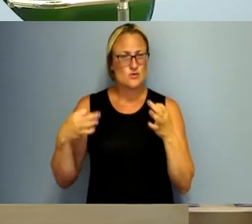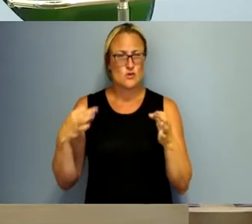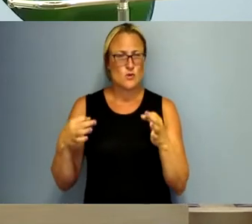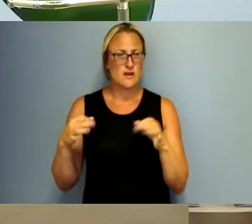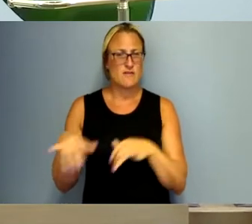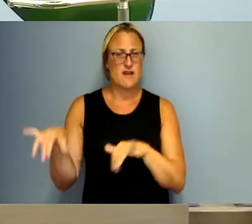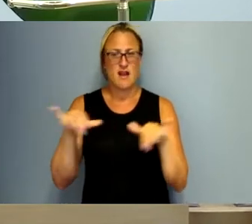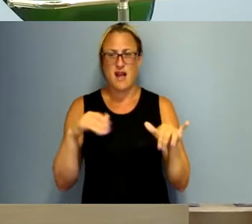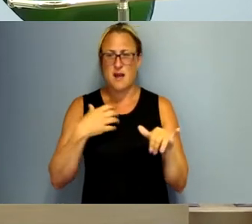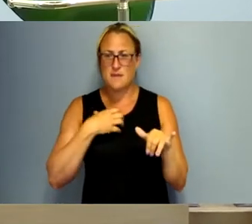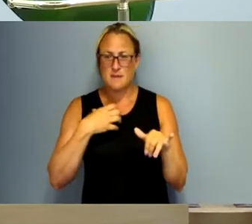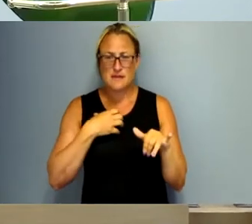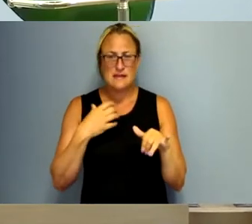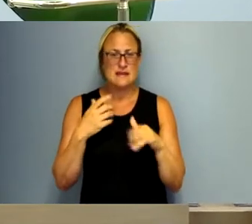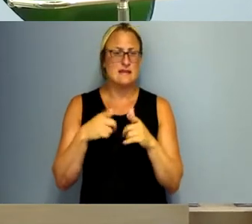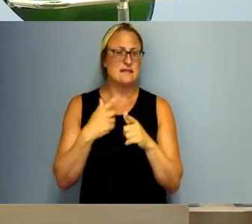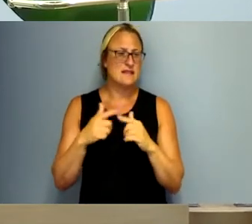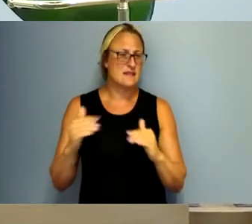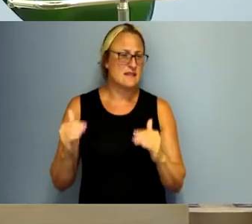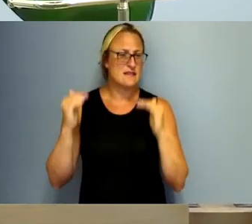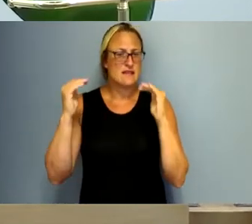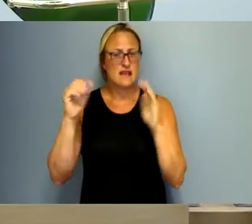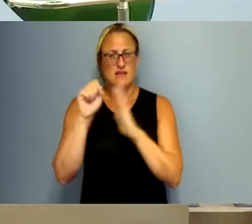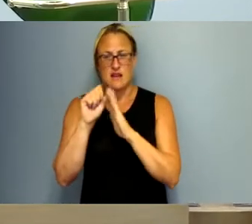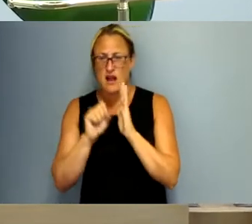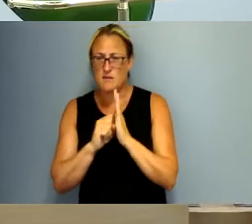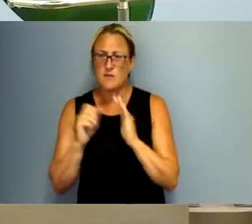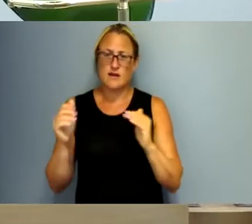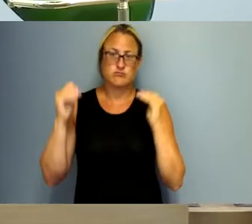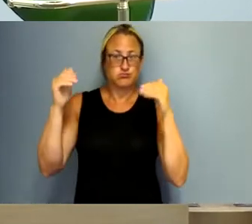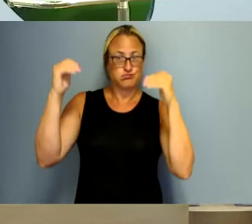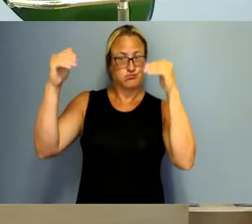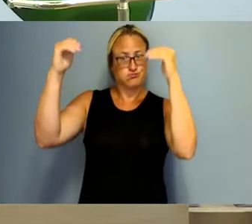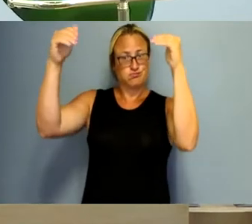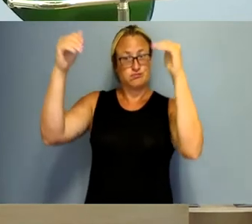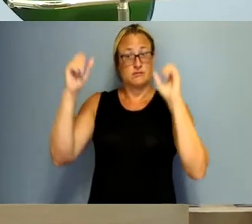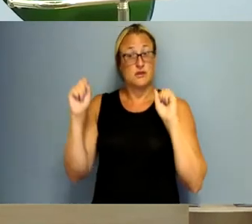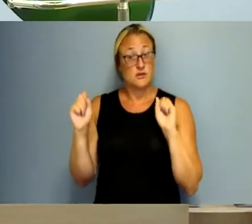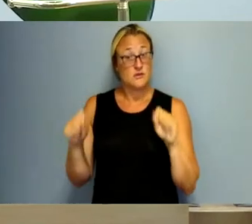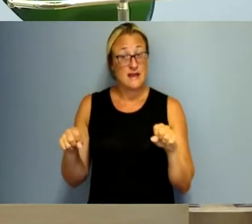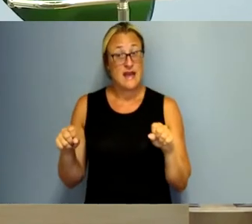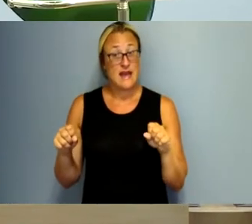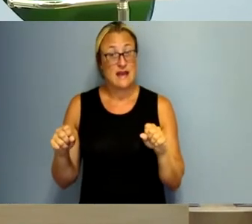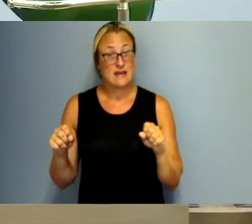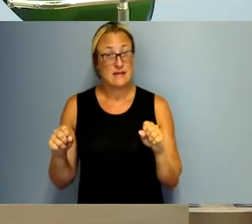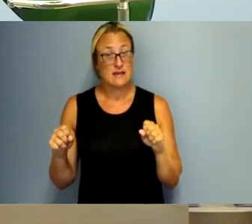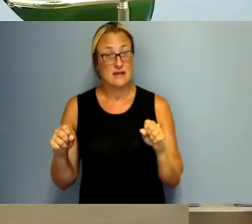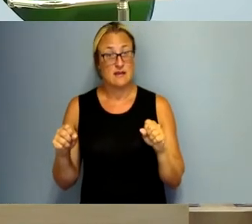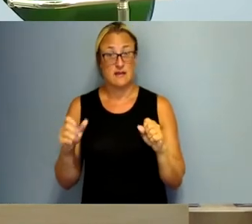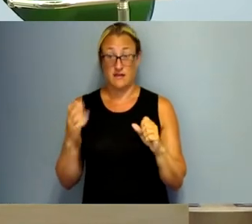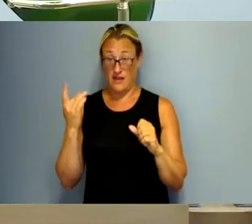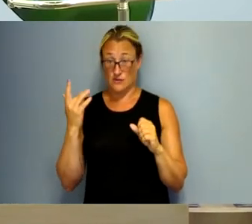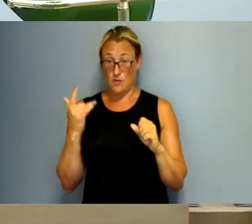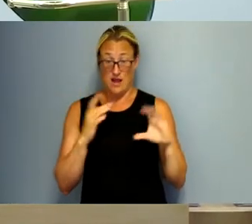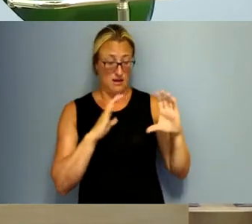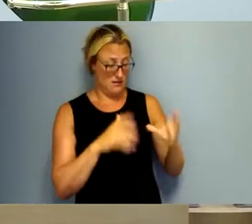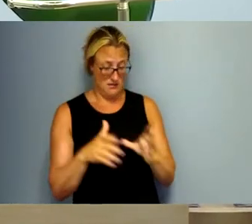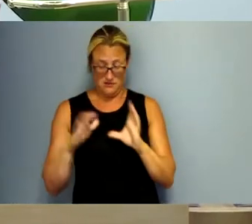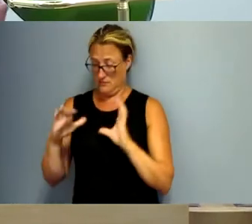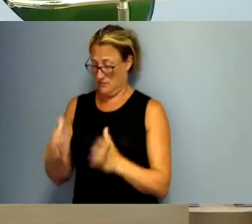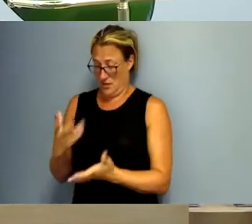Court, and then you can even take it to the Supreme Court. So that gives the people on both sides the